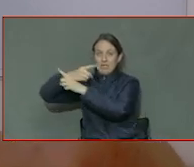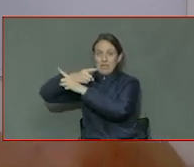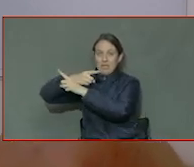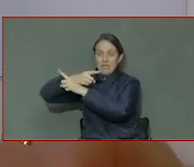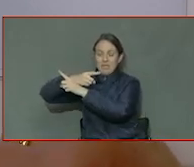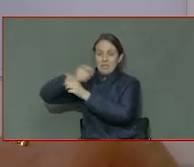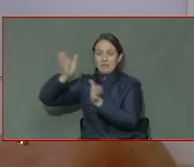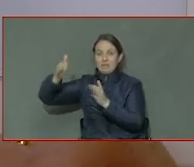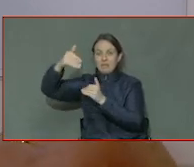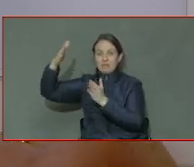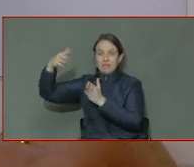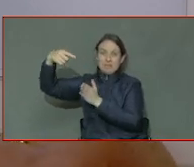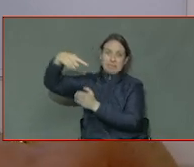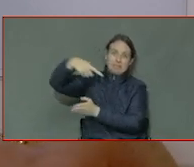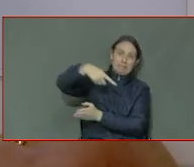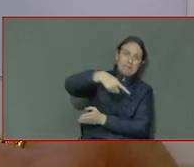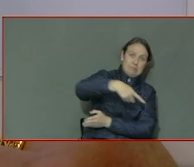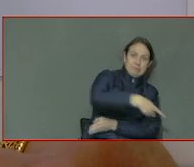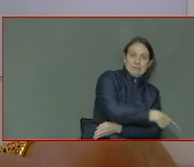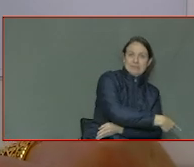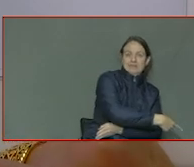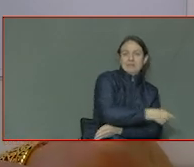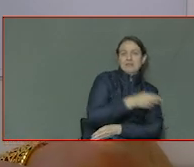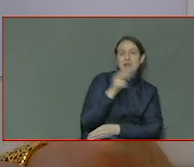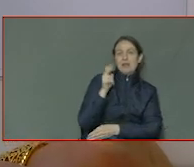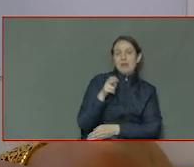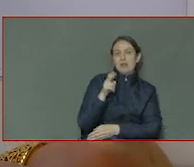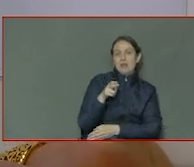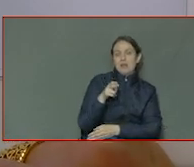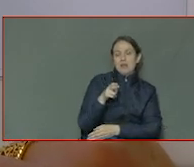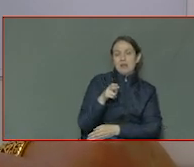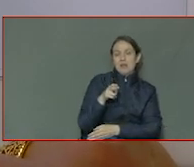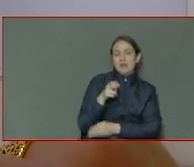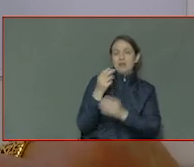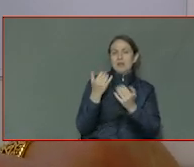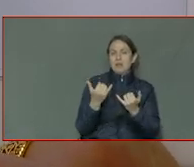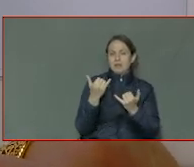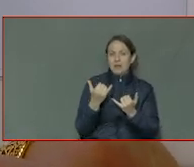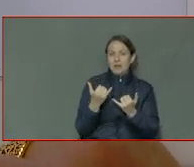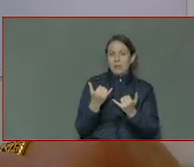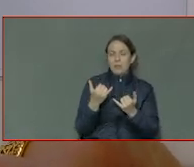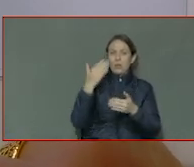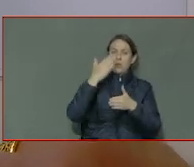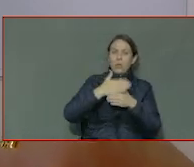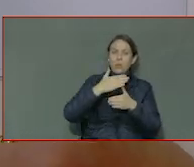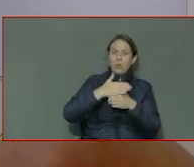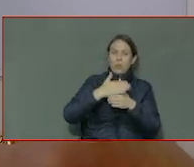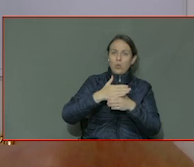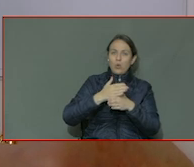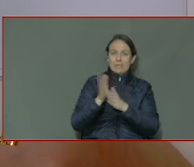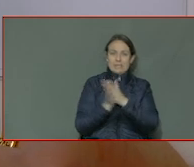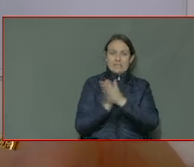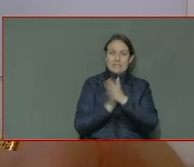block to slide back down to the bottom of the inclined plane. What will be the total work done by